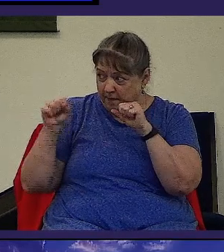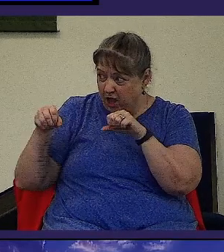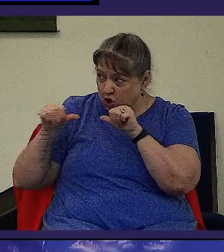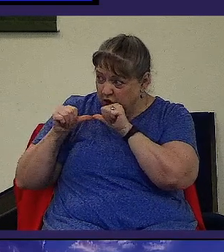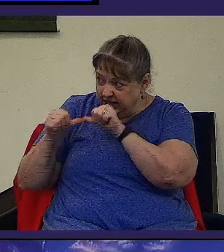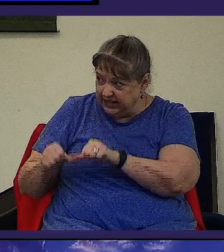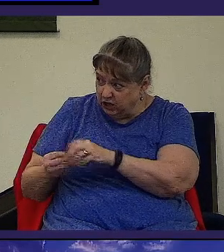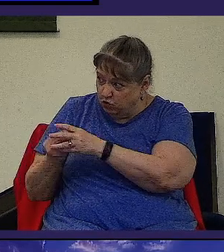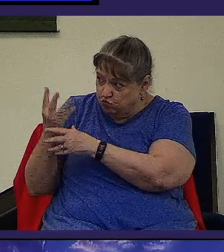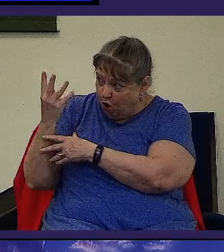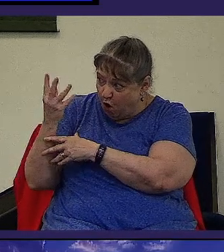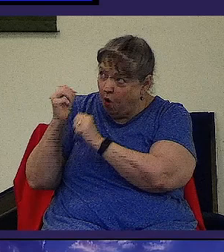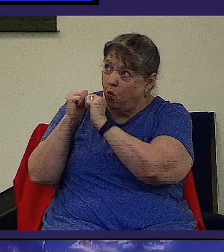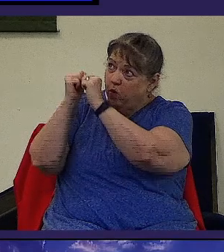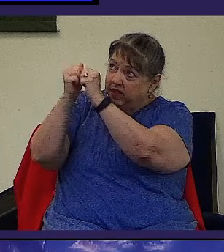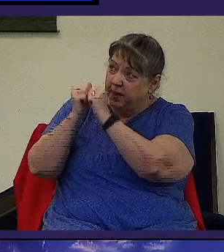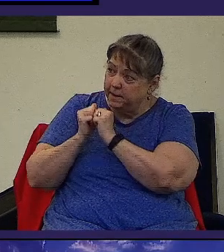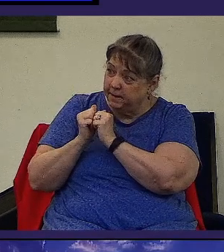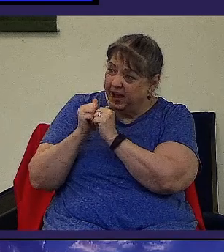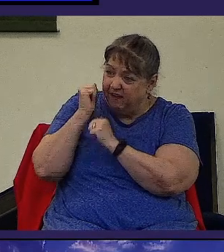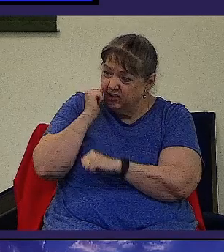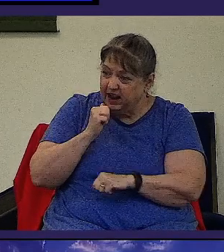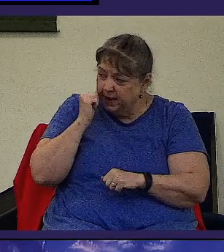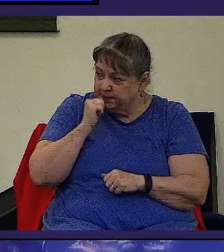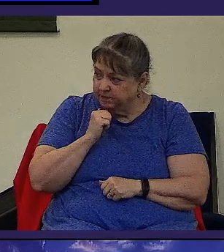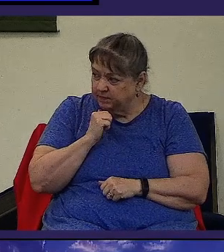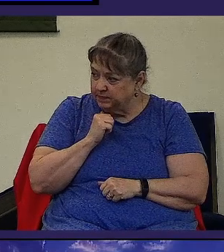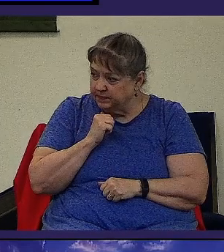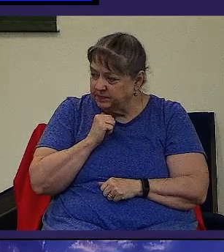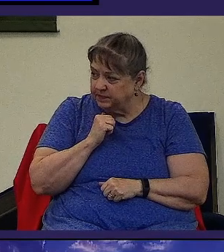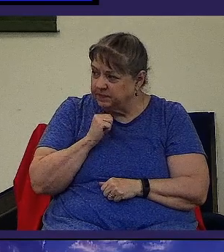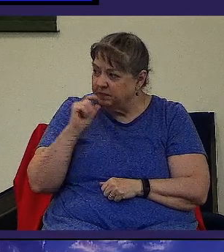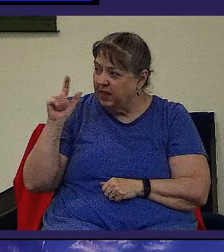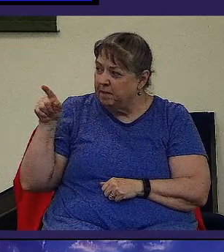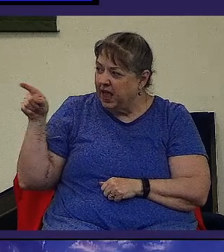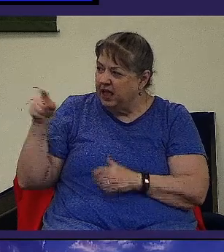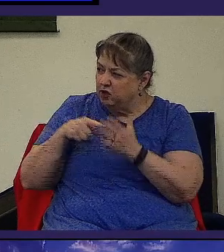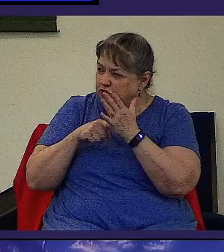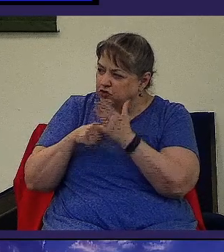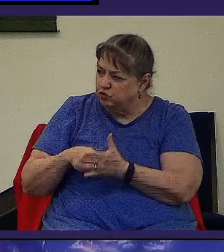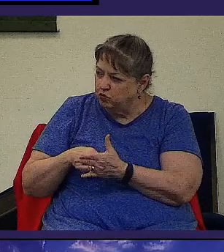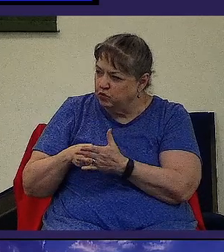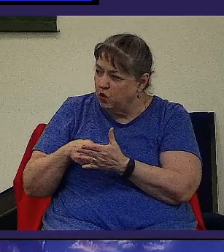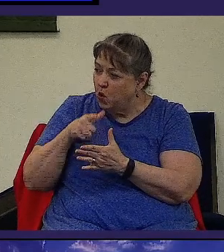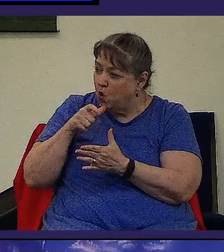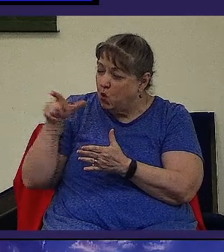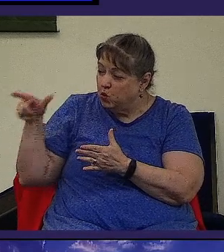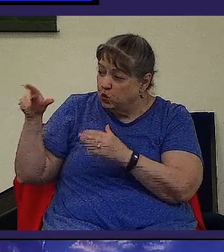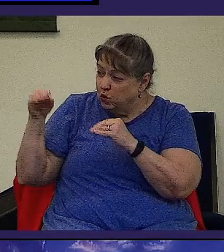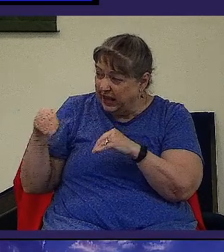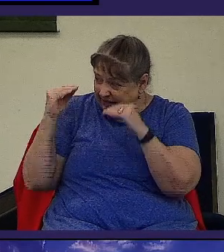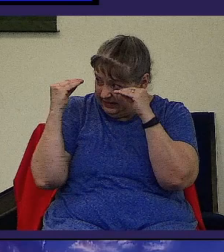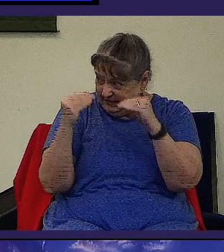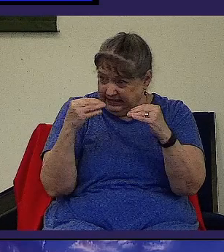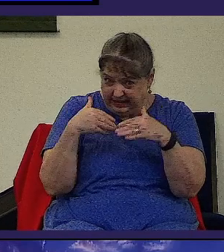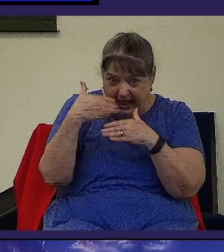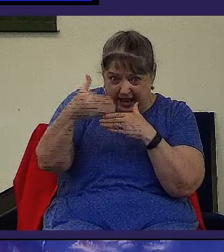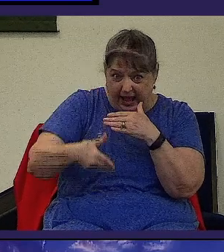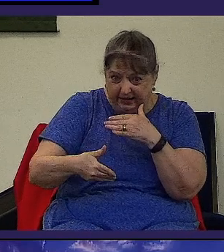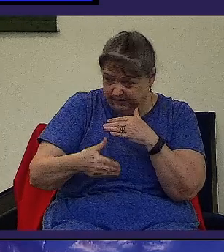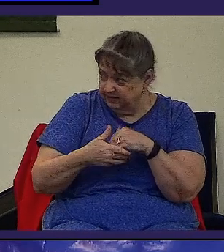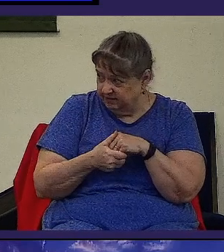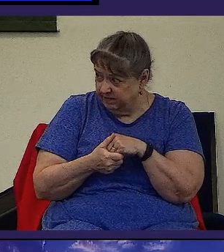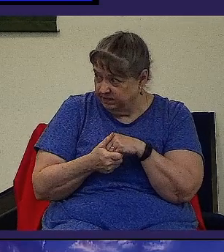in your walk with him daily may he show you whom you can encourage by